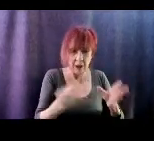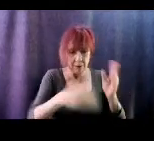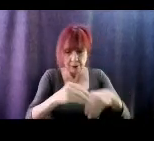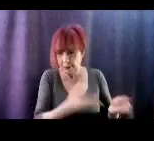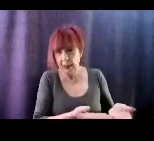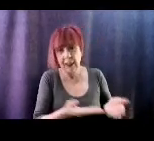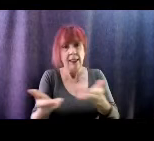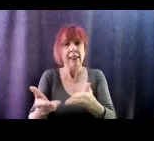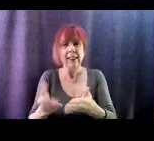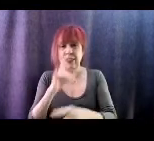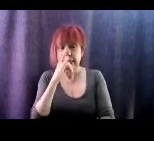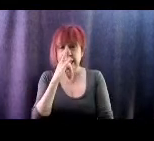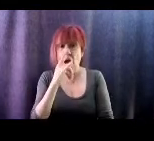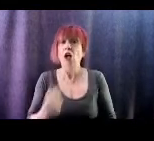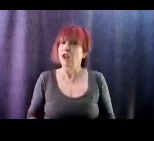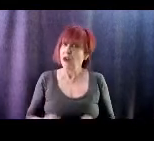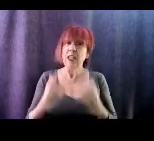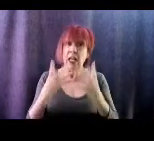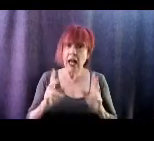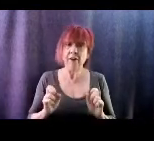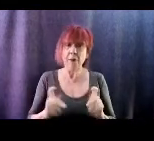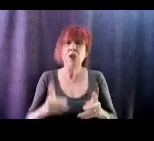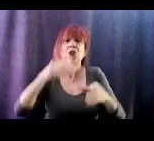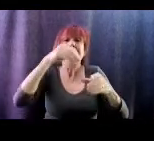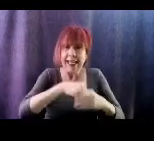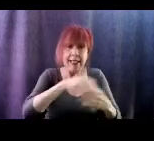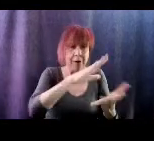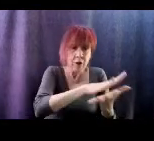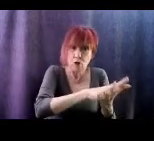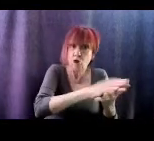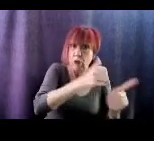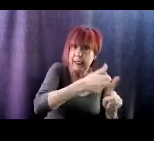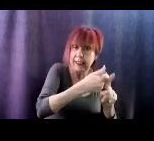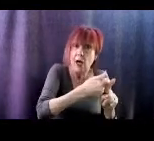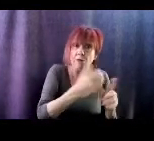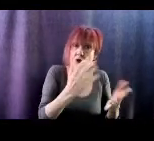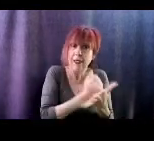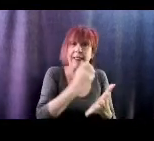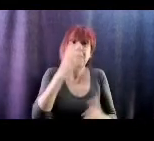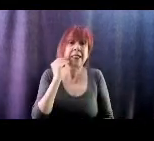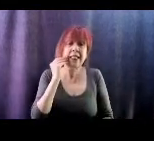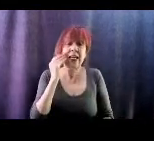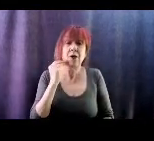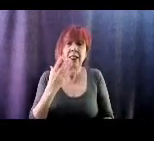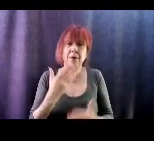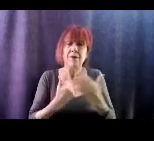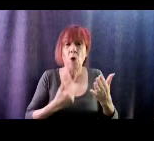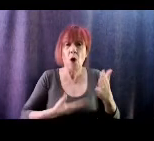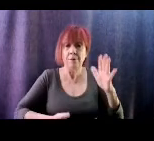school system for students to get some work experiences before they head out into the community setting.